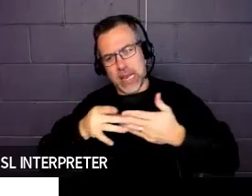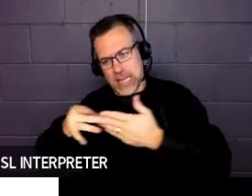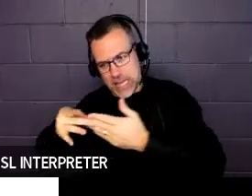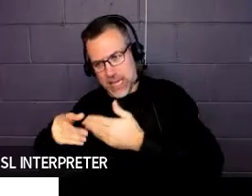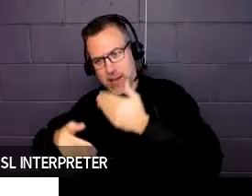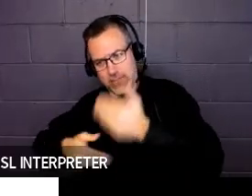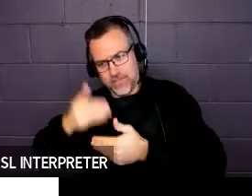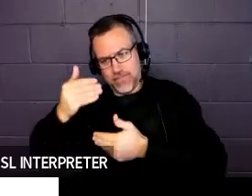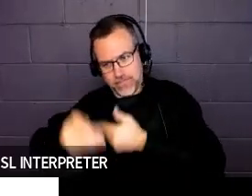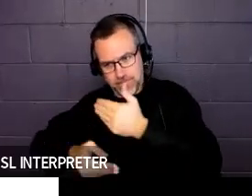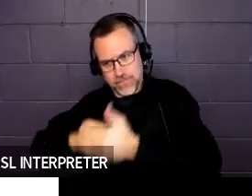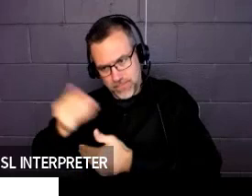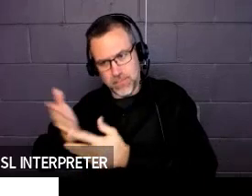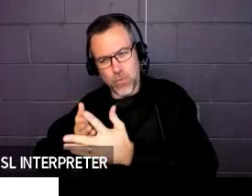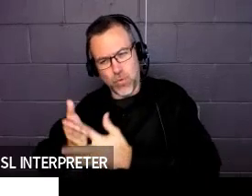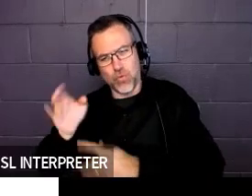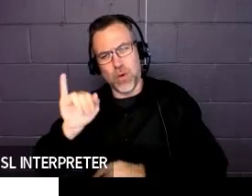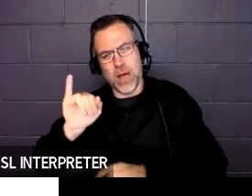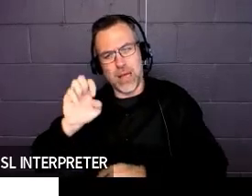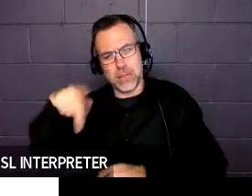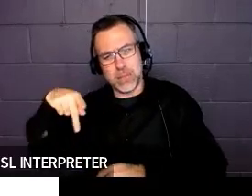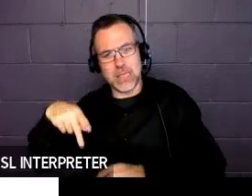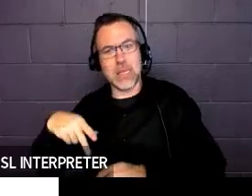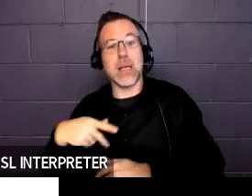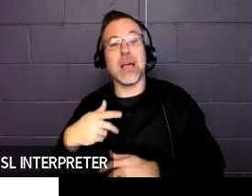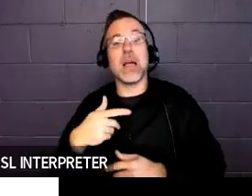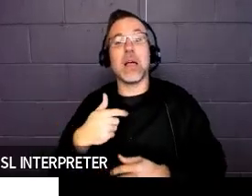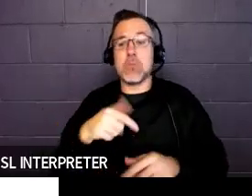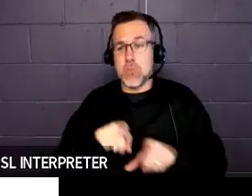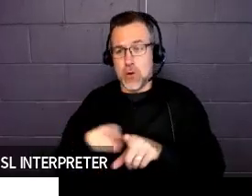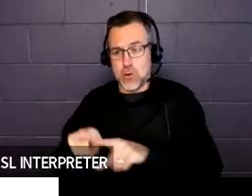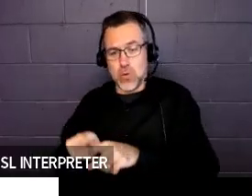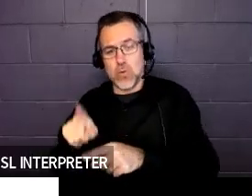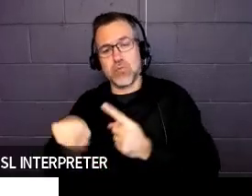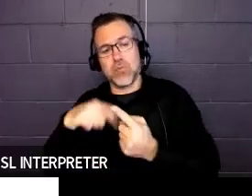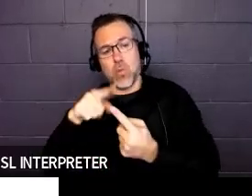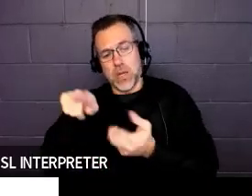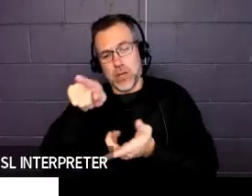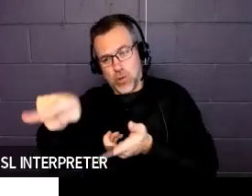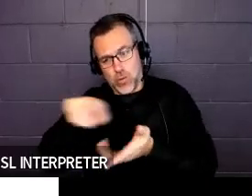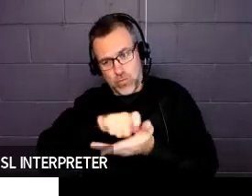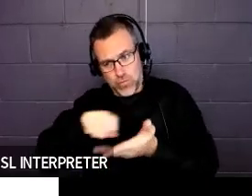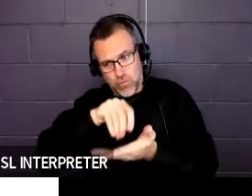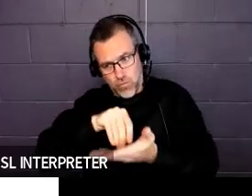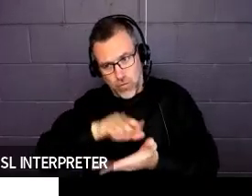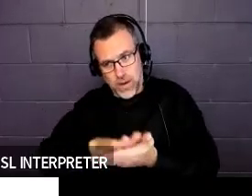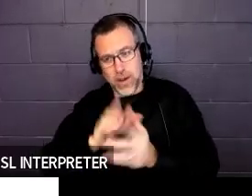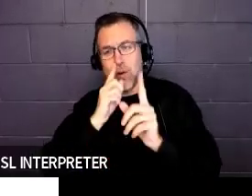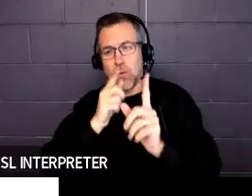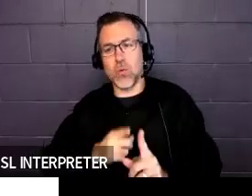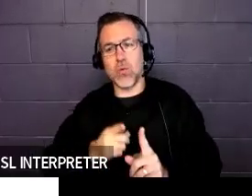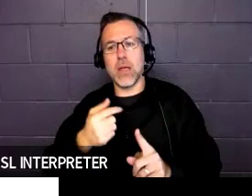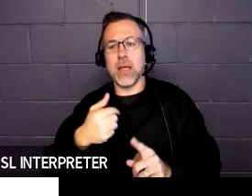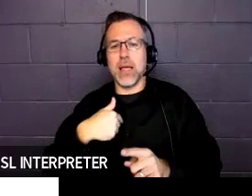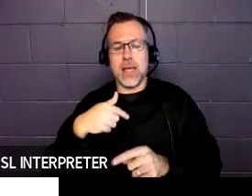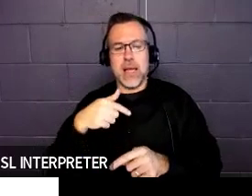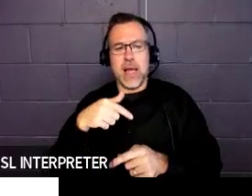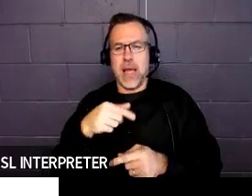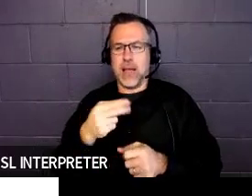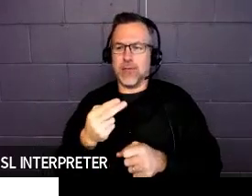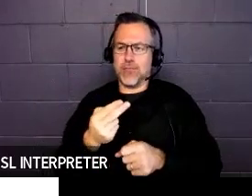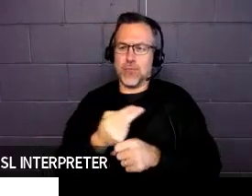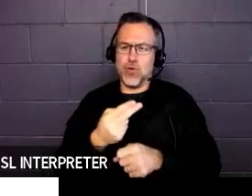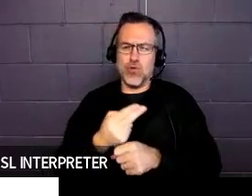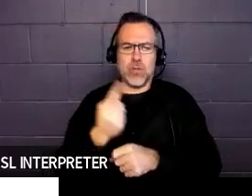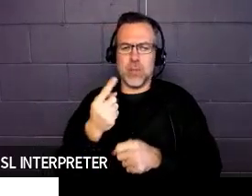also know that when writing goals, there, in my experience, I've used this thing called Goal